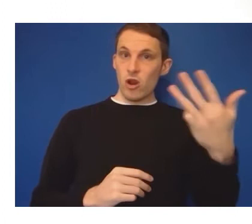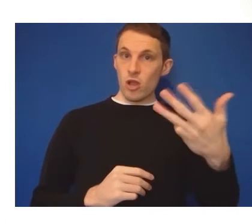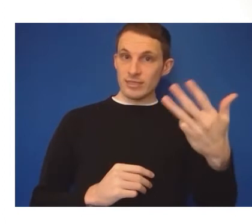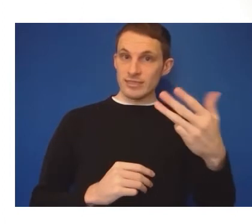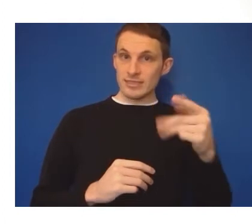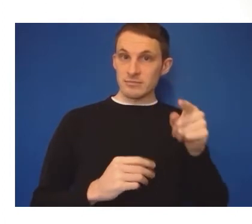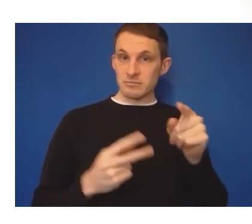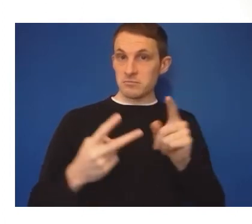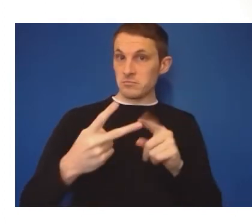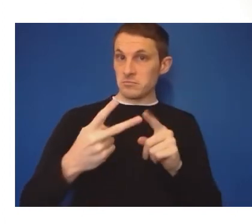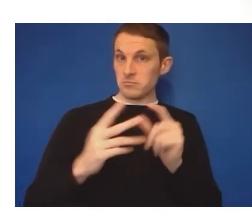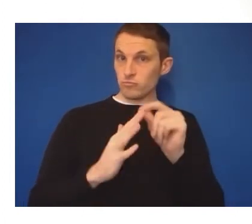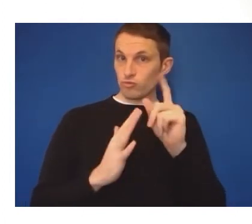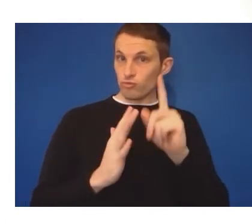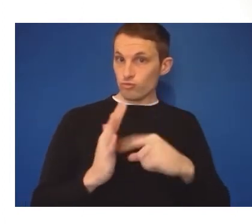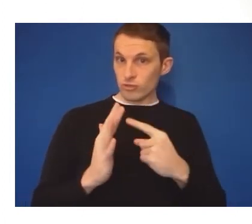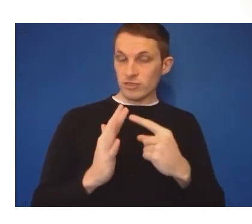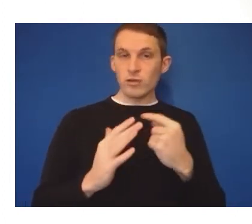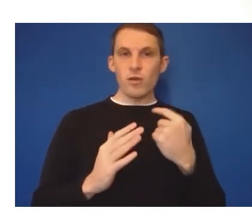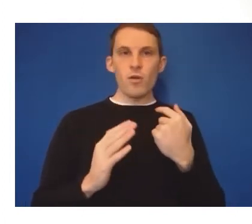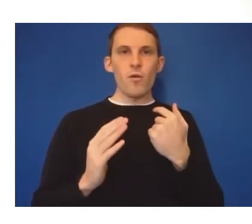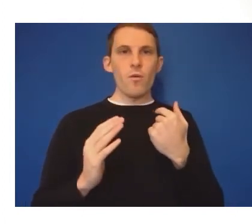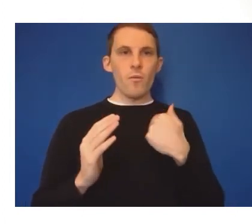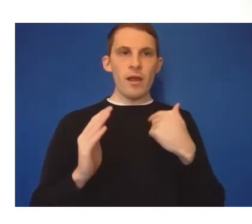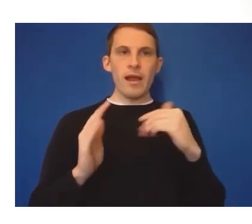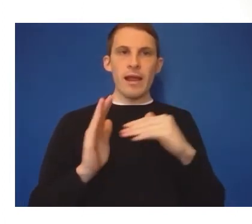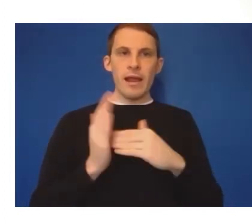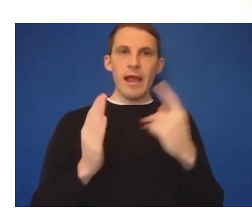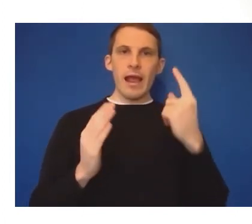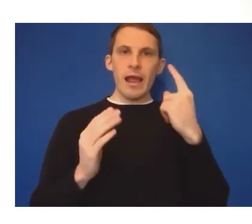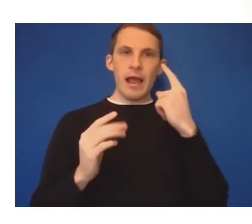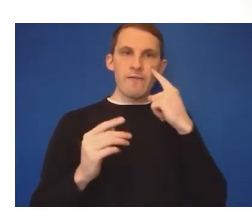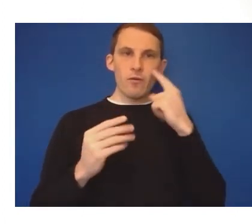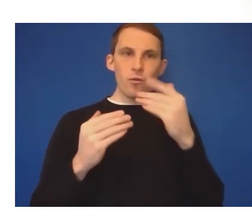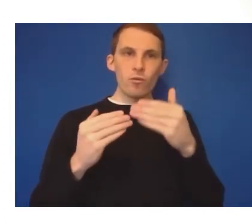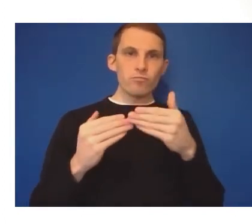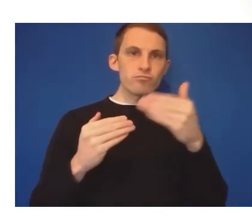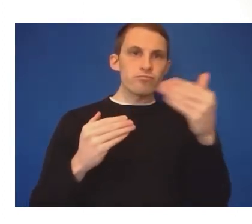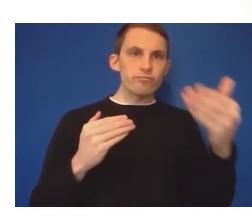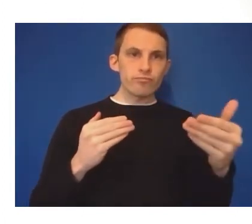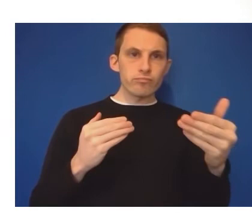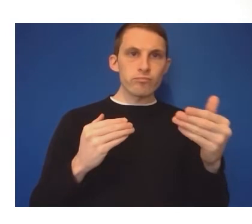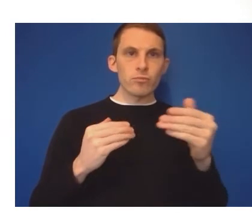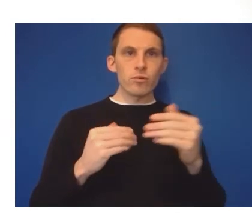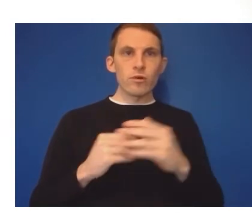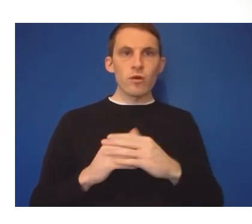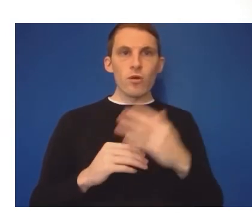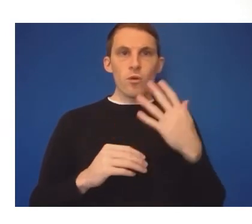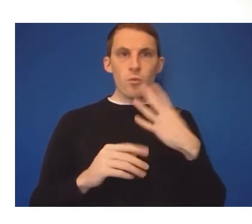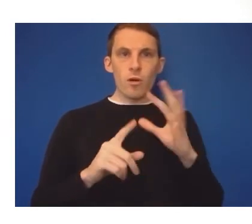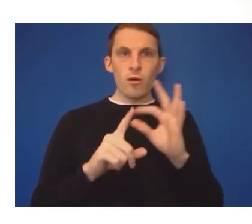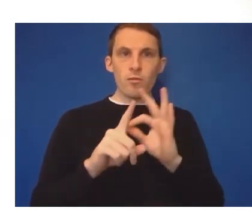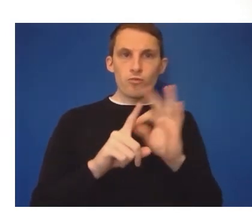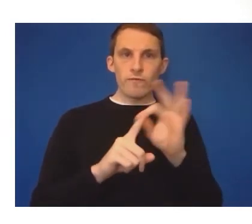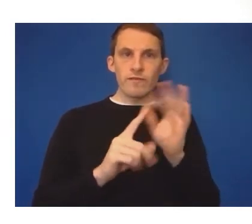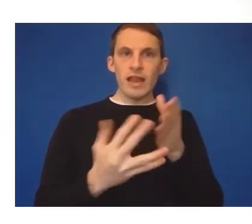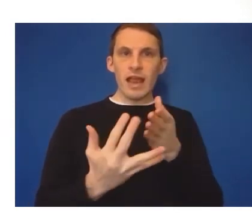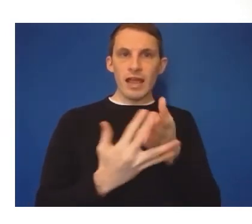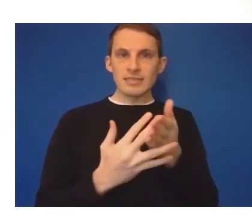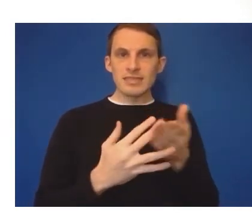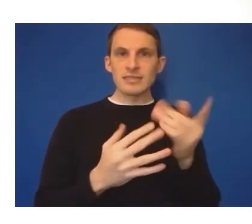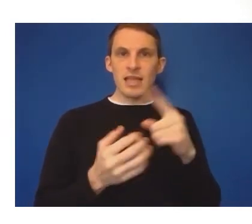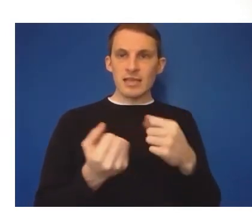at sort of further along in the process. And that was called Proving and Support for Consumers with Cognitive